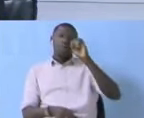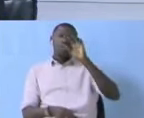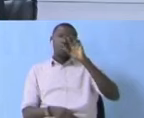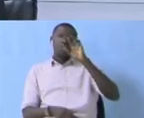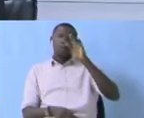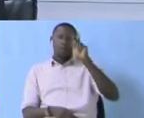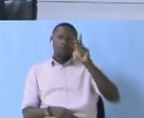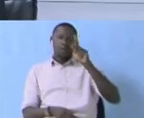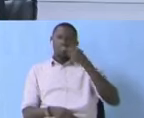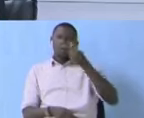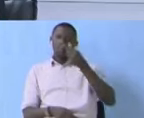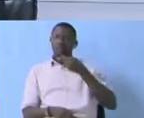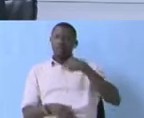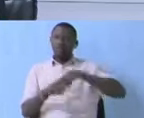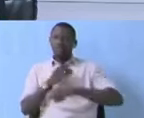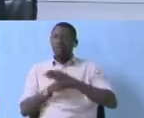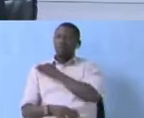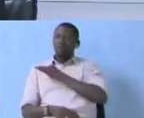Lungima.